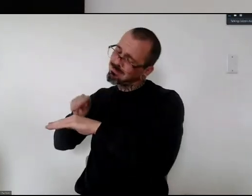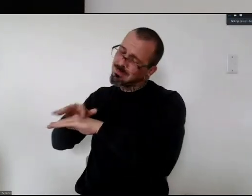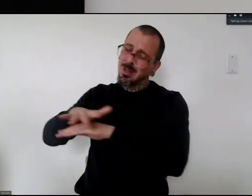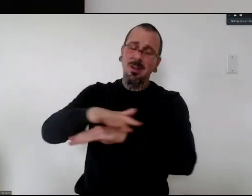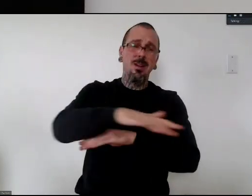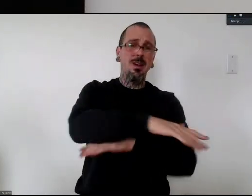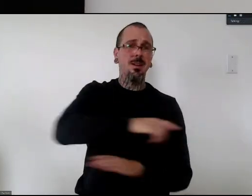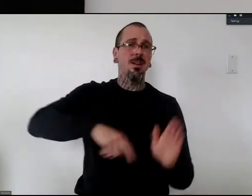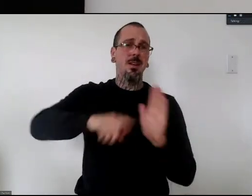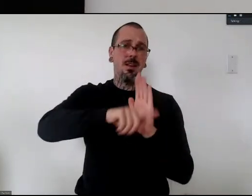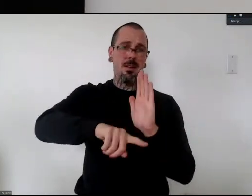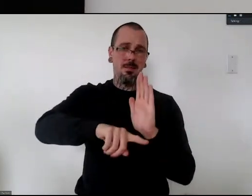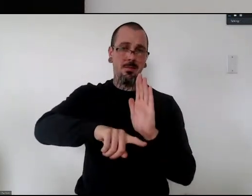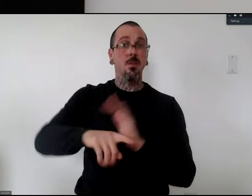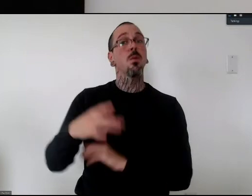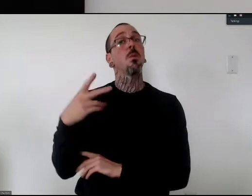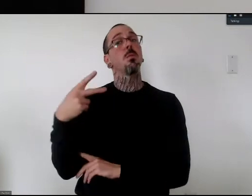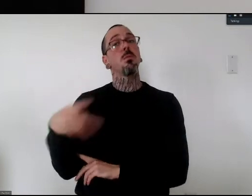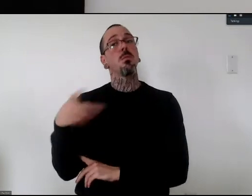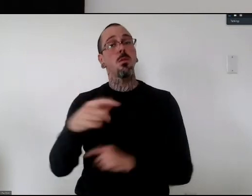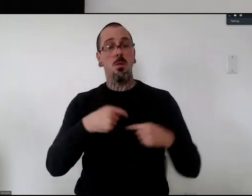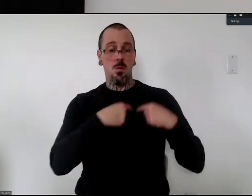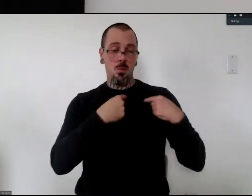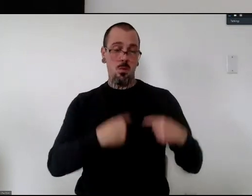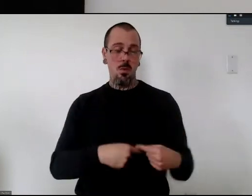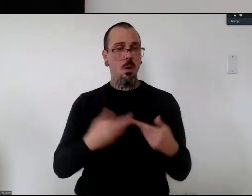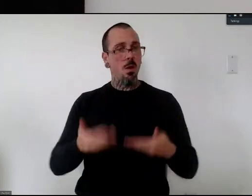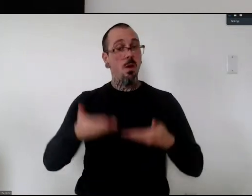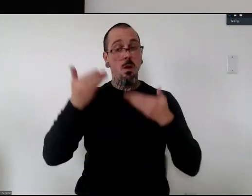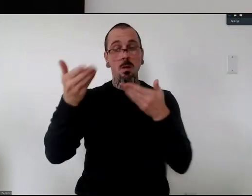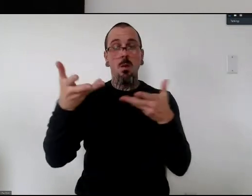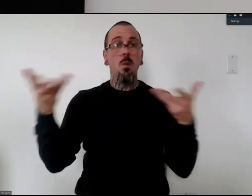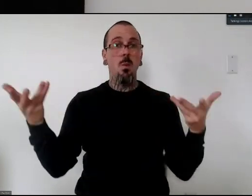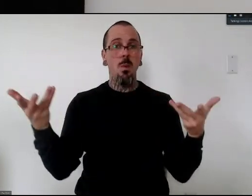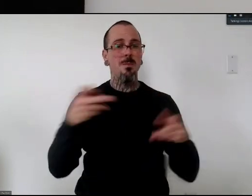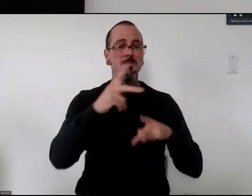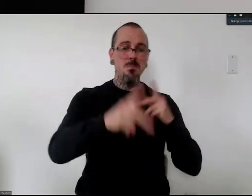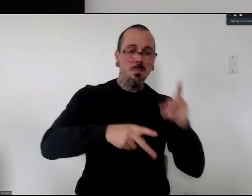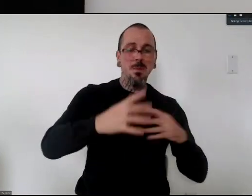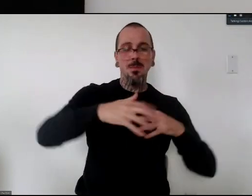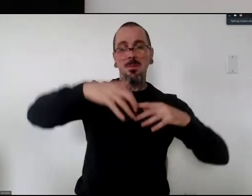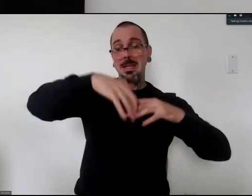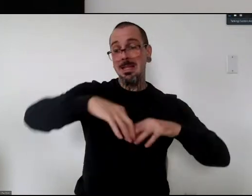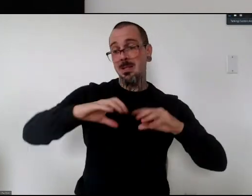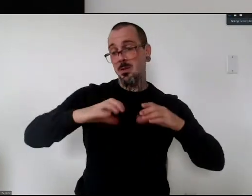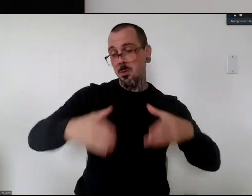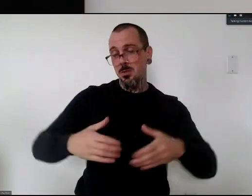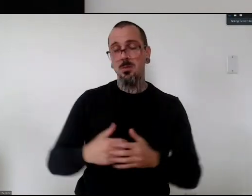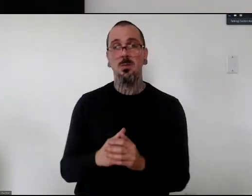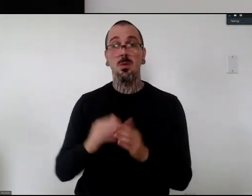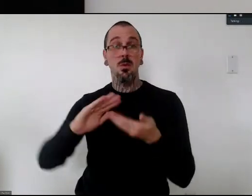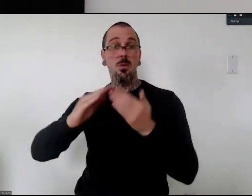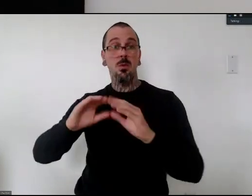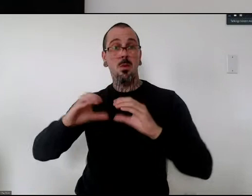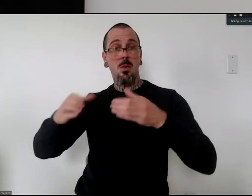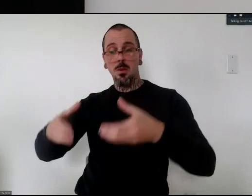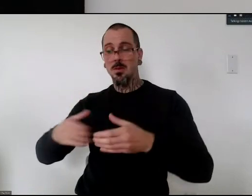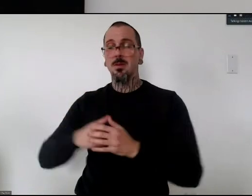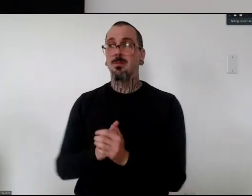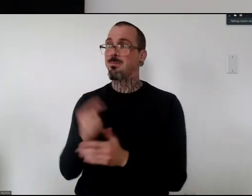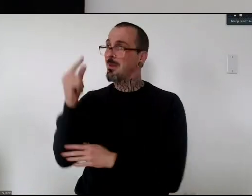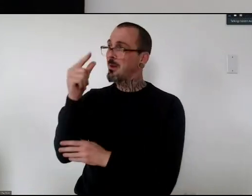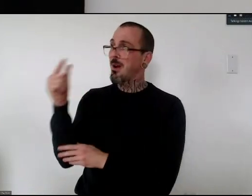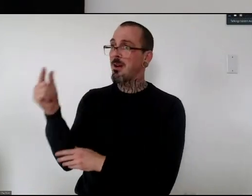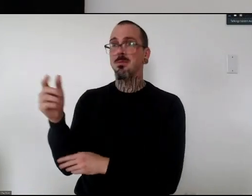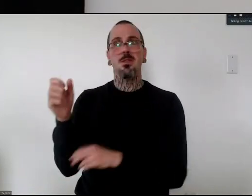Campaign provides an opportunity for individuals, Indigenous groups and organizations, community organizations, and governments